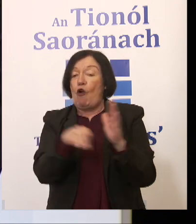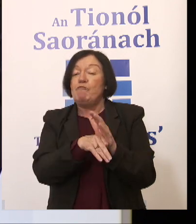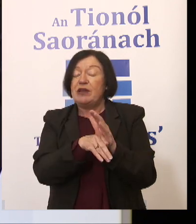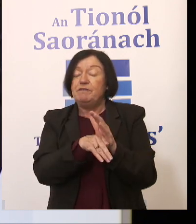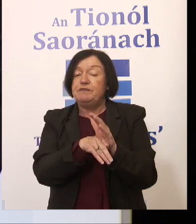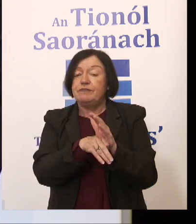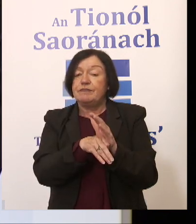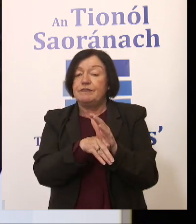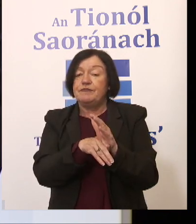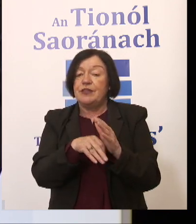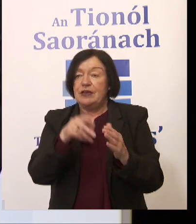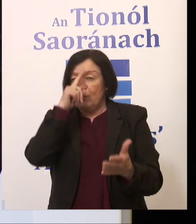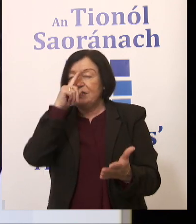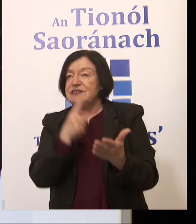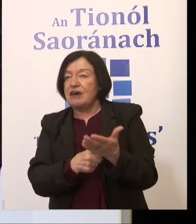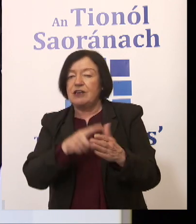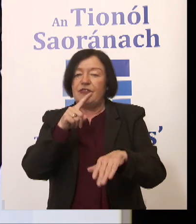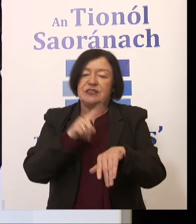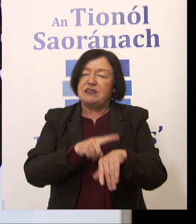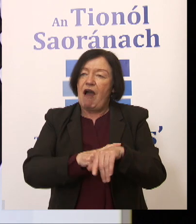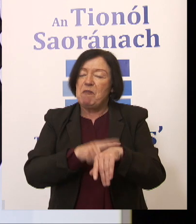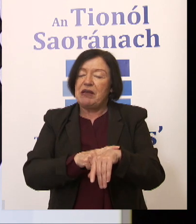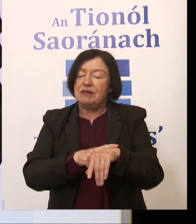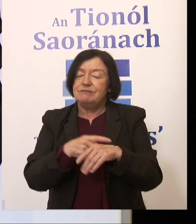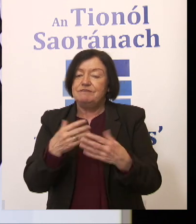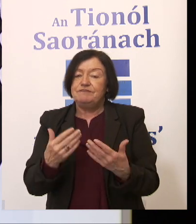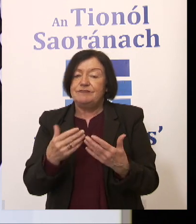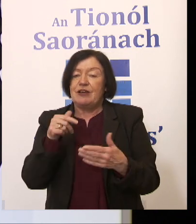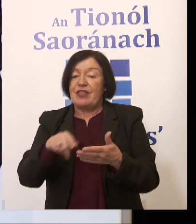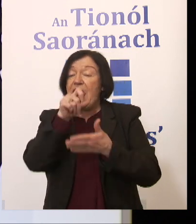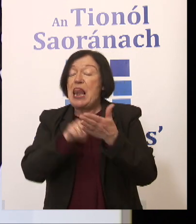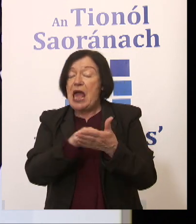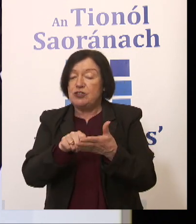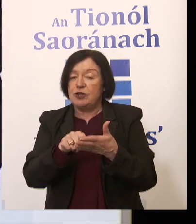then decide on the timing of that election.